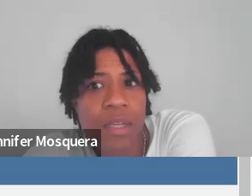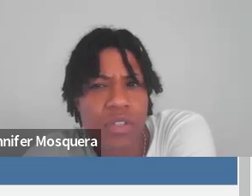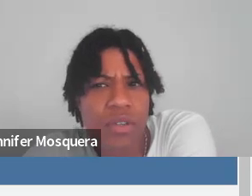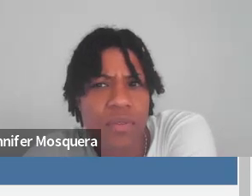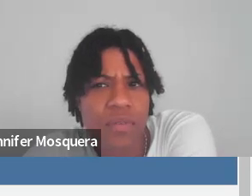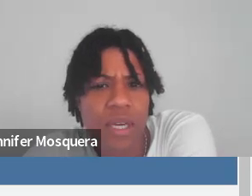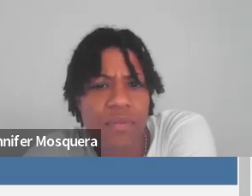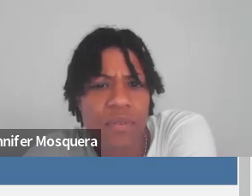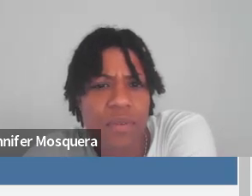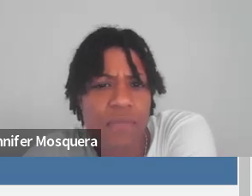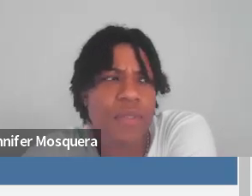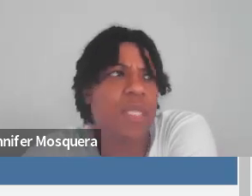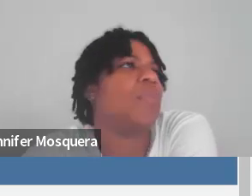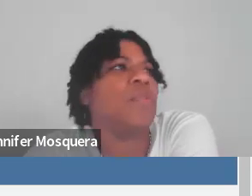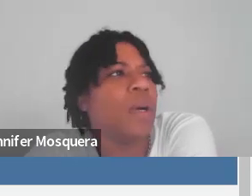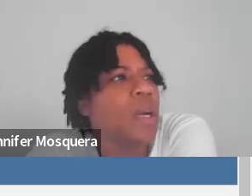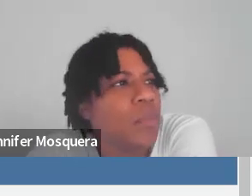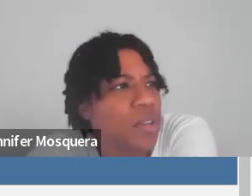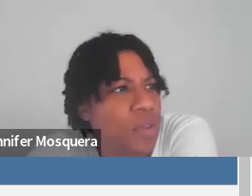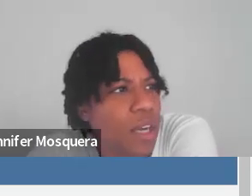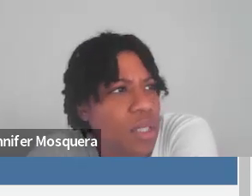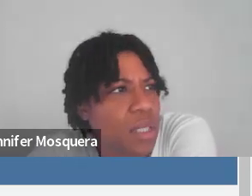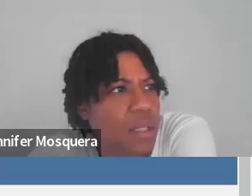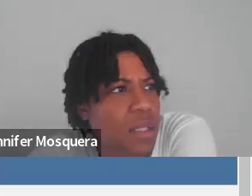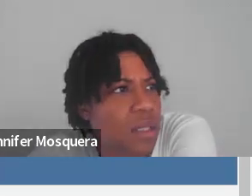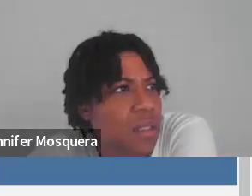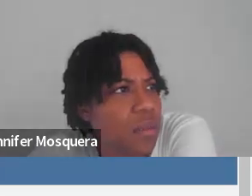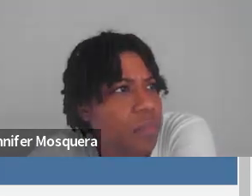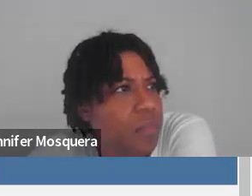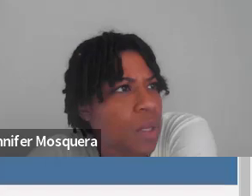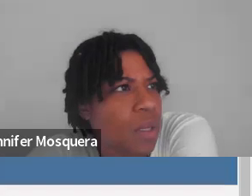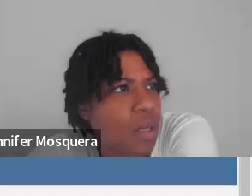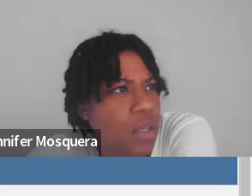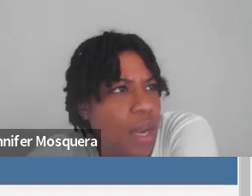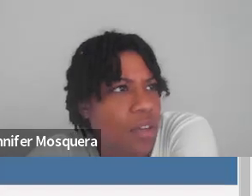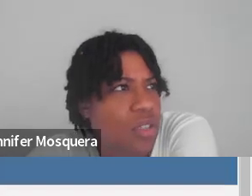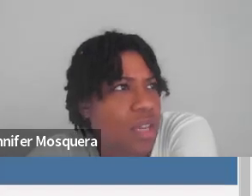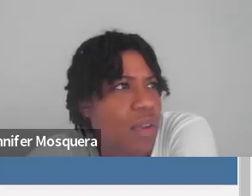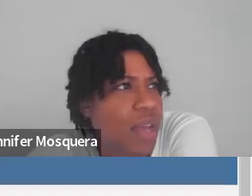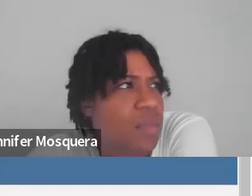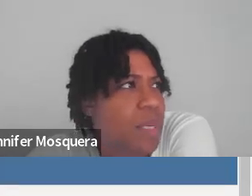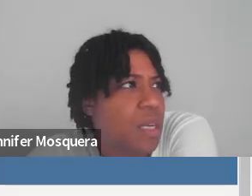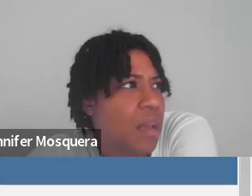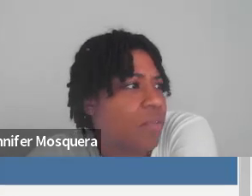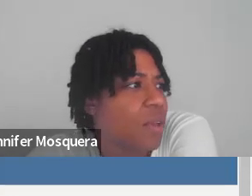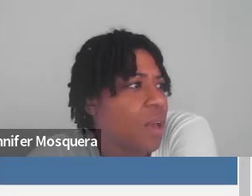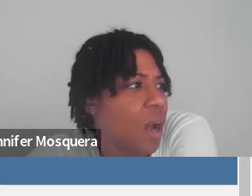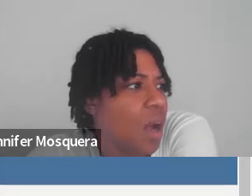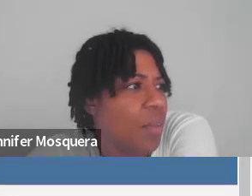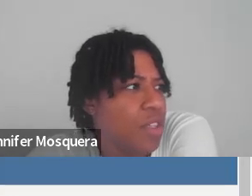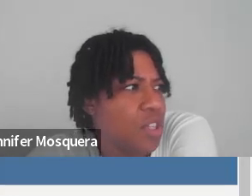here. Not sure if you've seen it before, but if you actually click this, you can actually save it as a